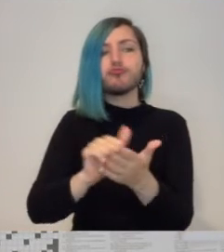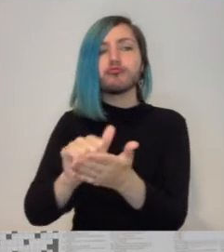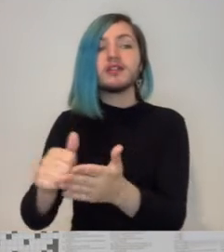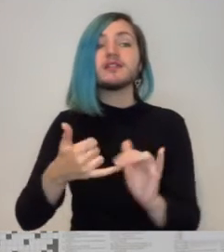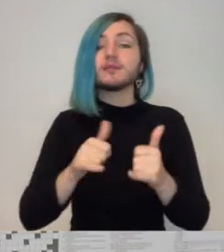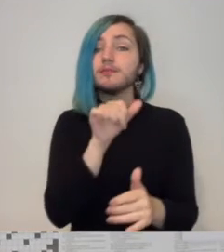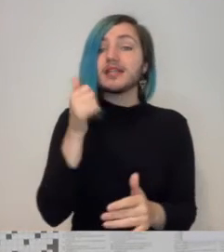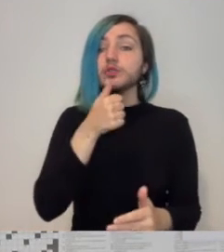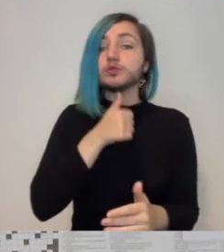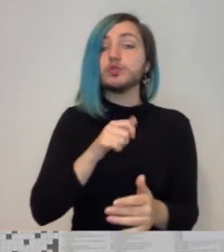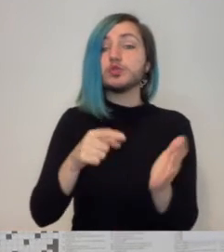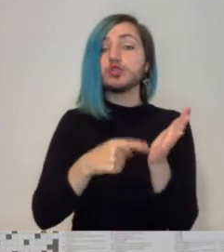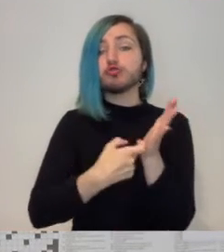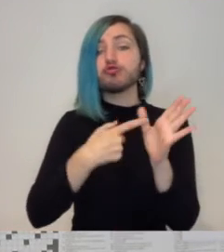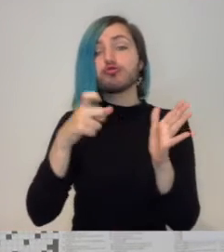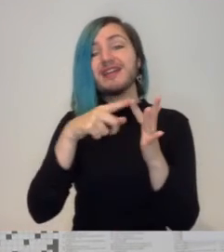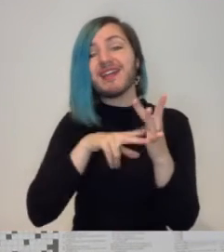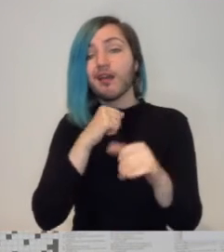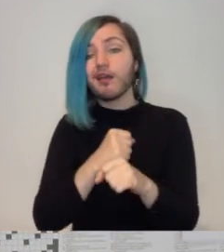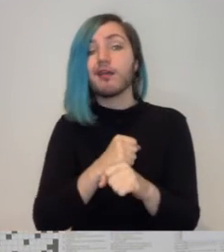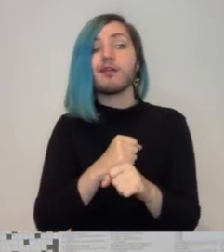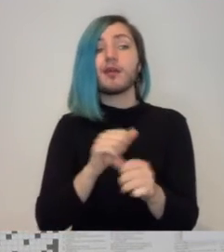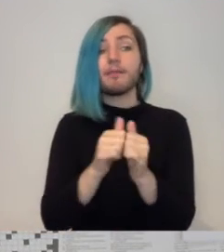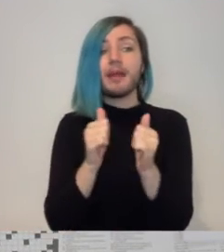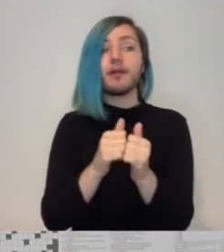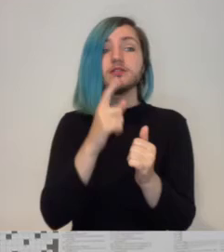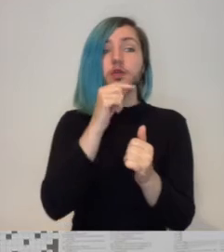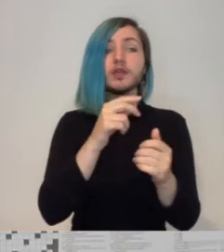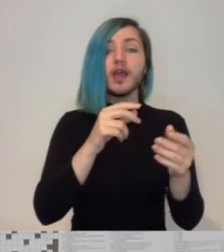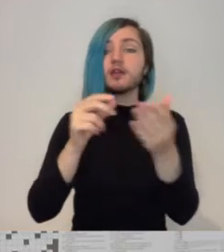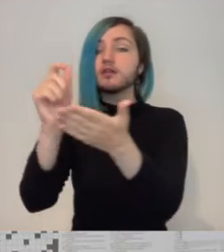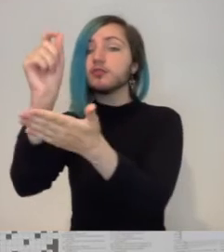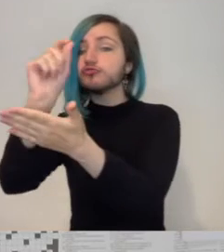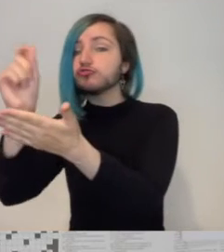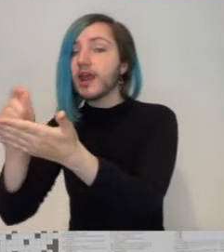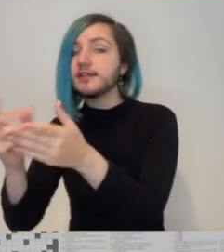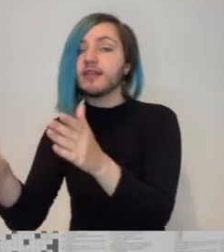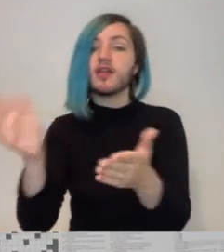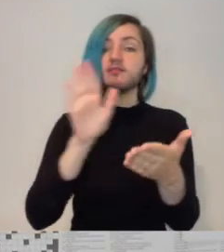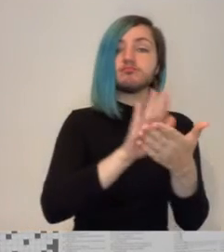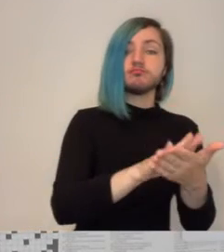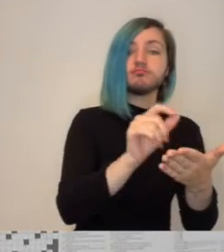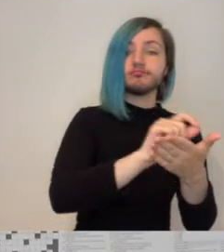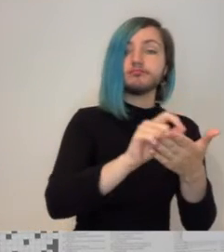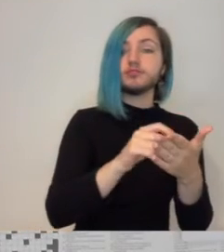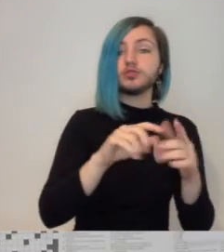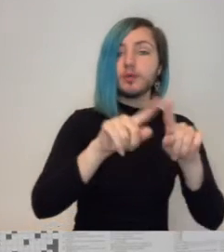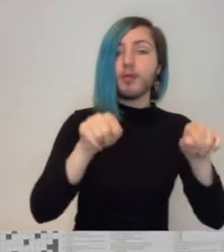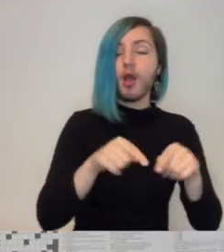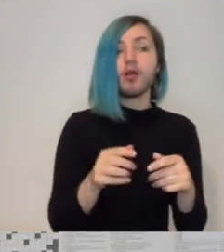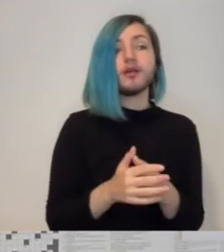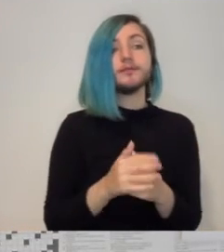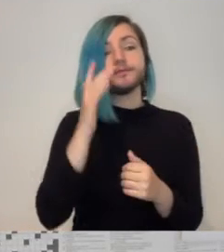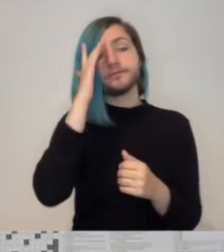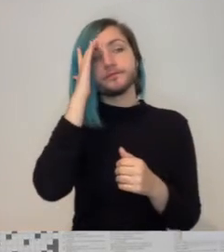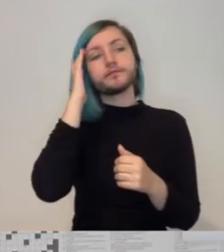sometimes it's nice to use tracing paper as well, so you can trace over your illustration and then transfer that onto the printing block. And also